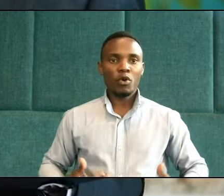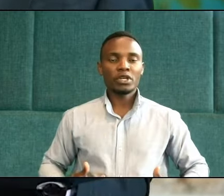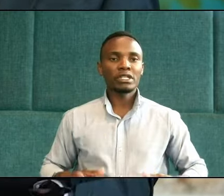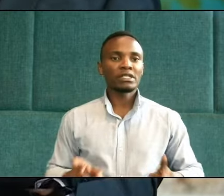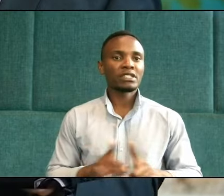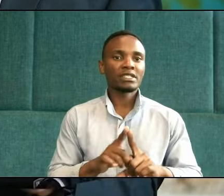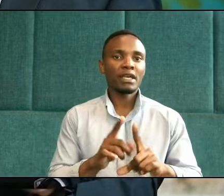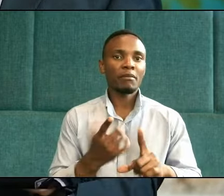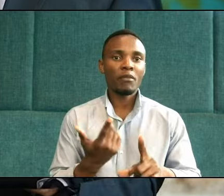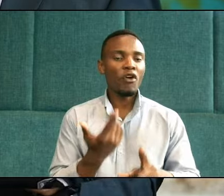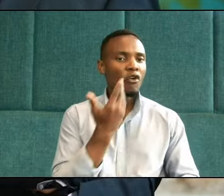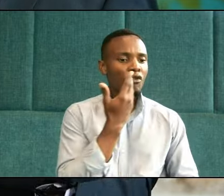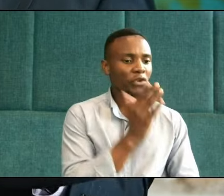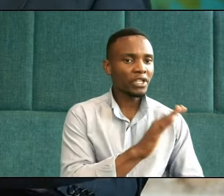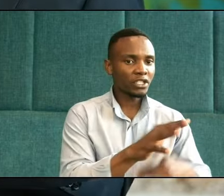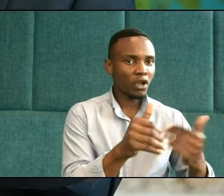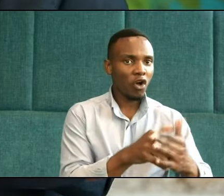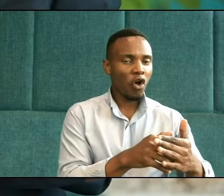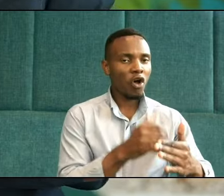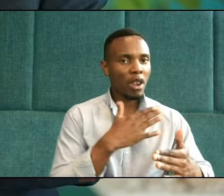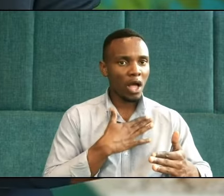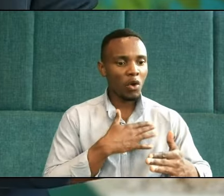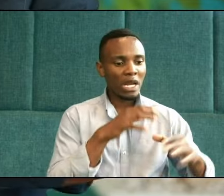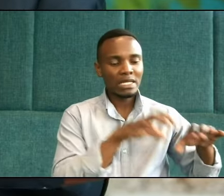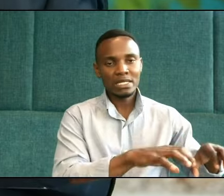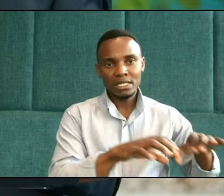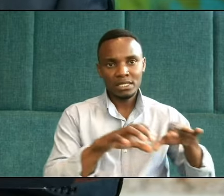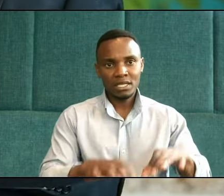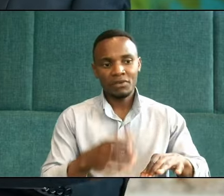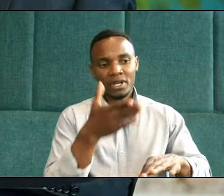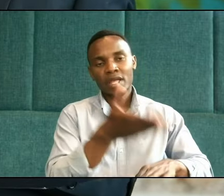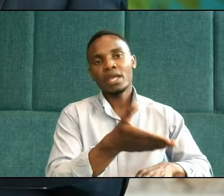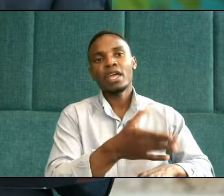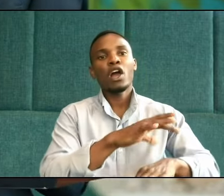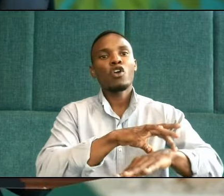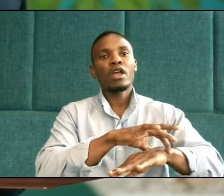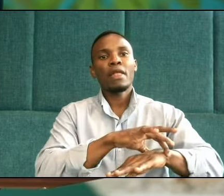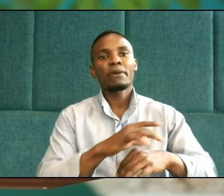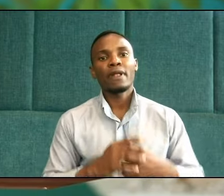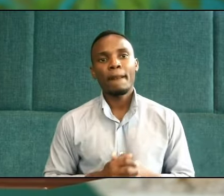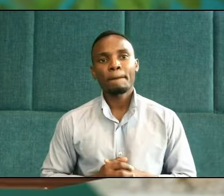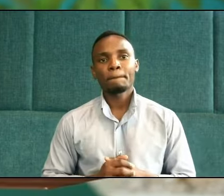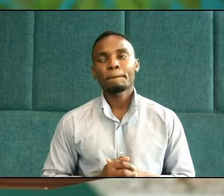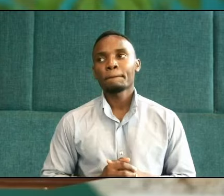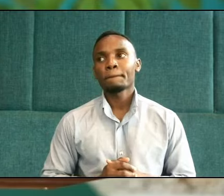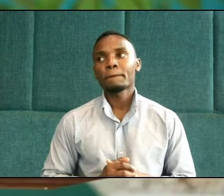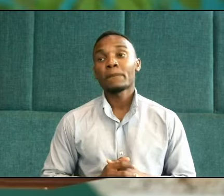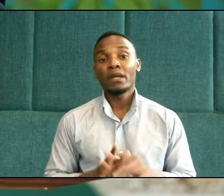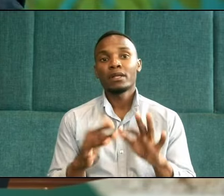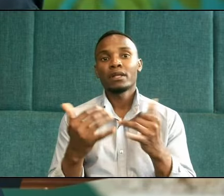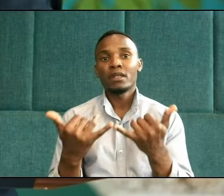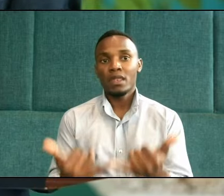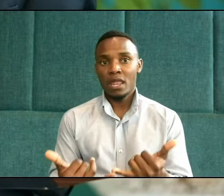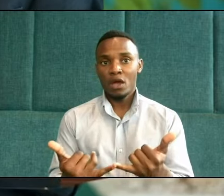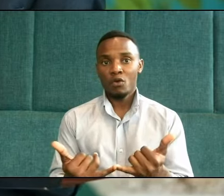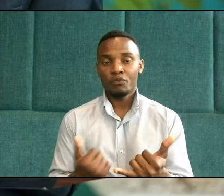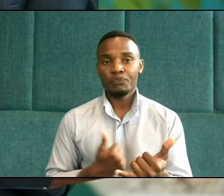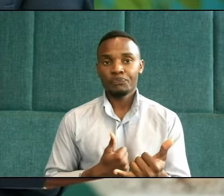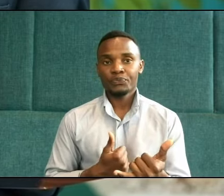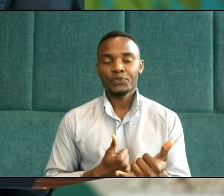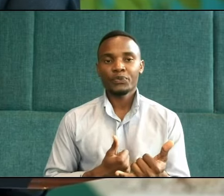end all the sufferings of this life. Therefore, in the